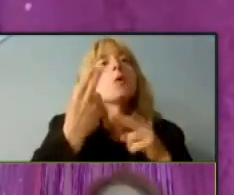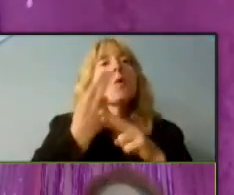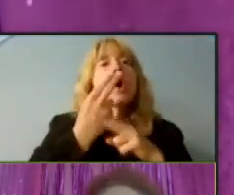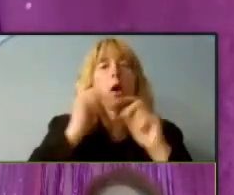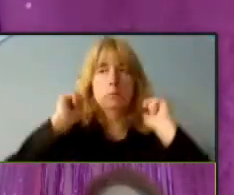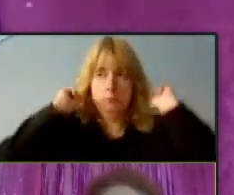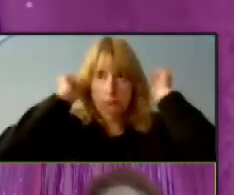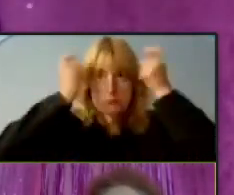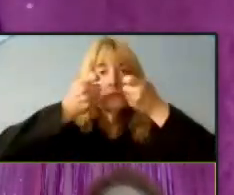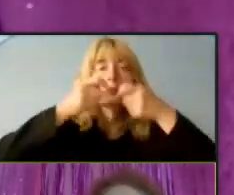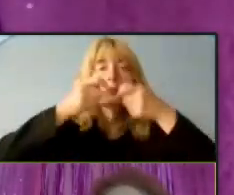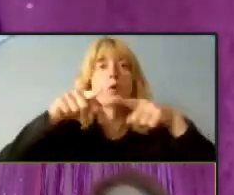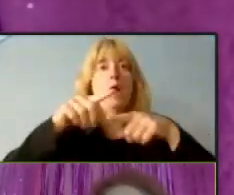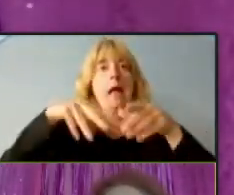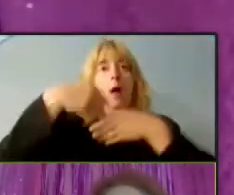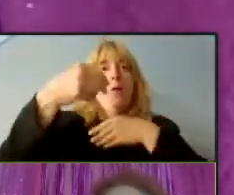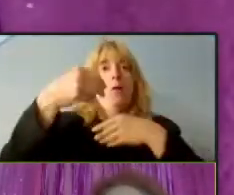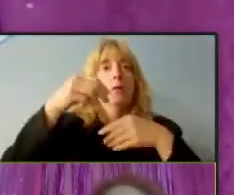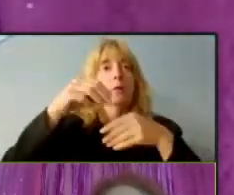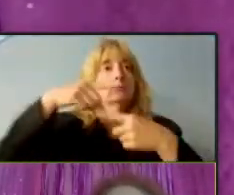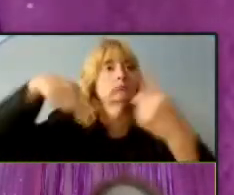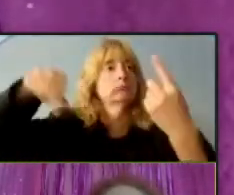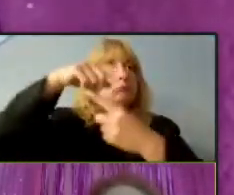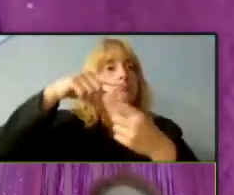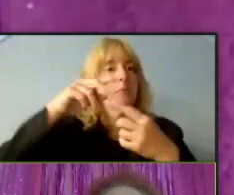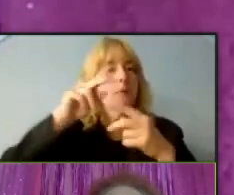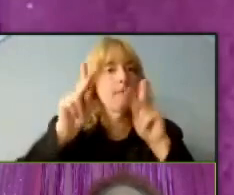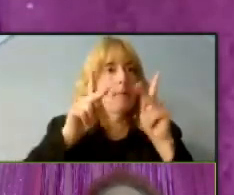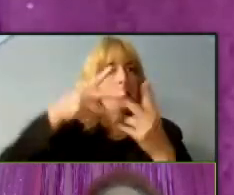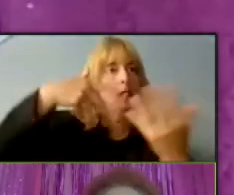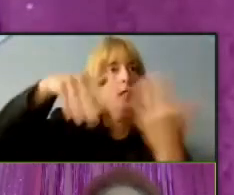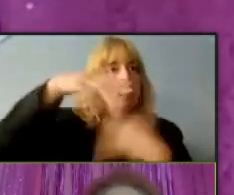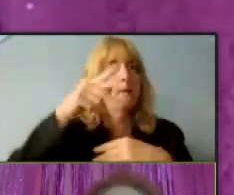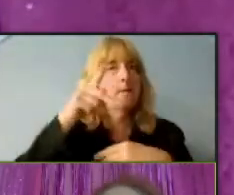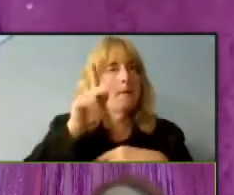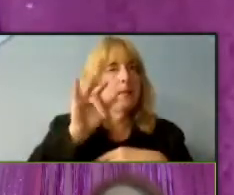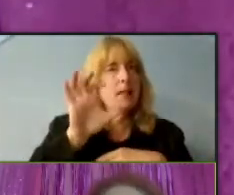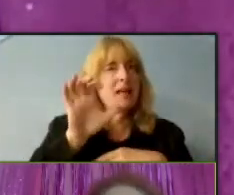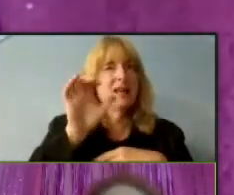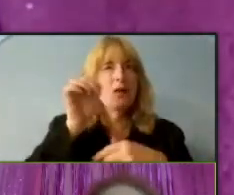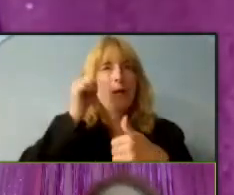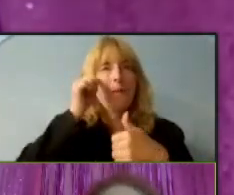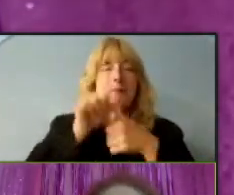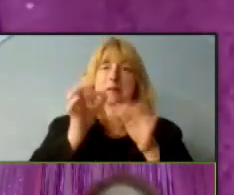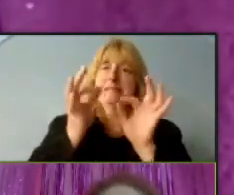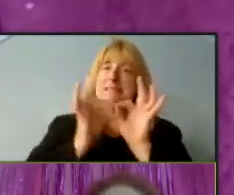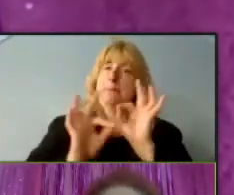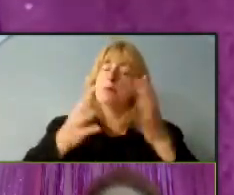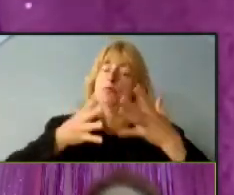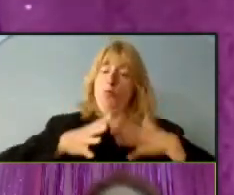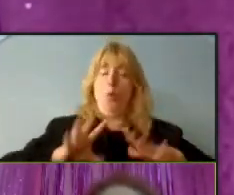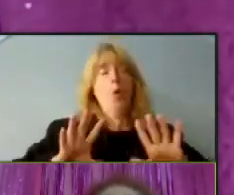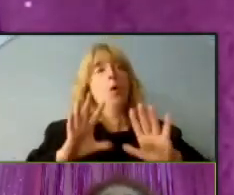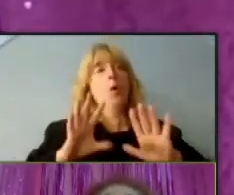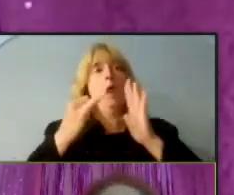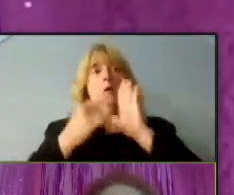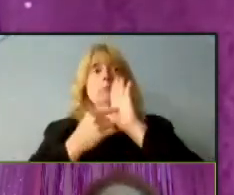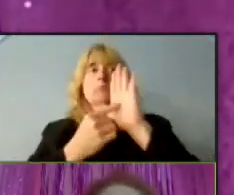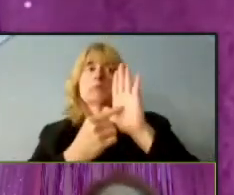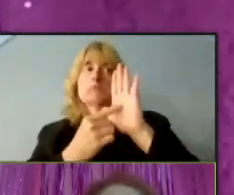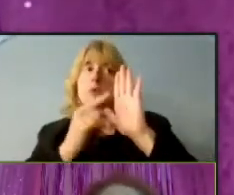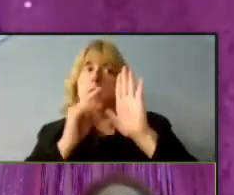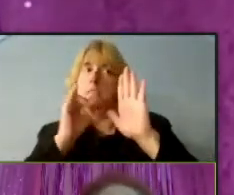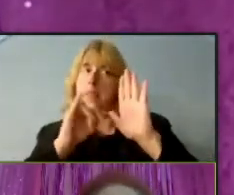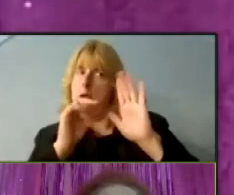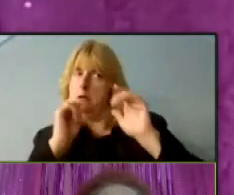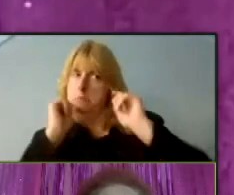in public? Remember that? Imagine a simple fashion statement became a mark of death because it was made to